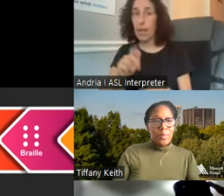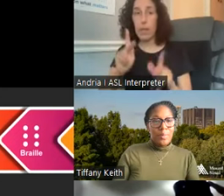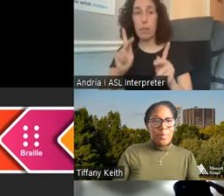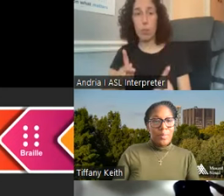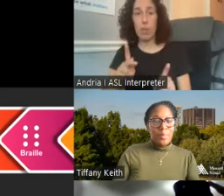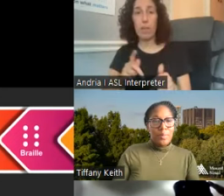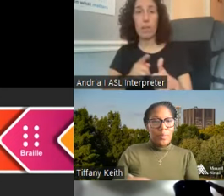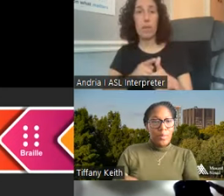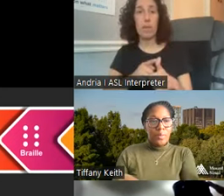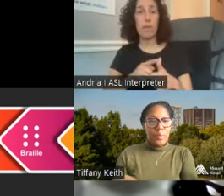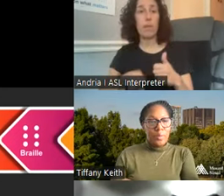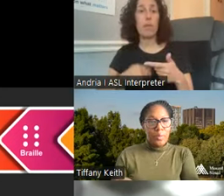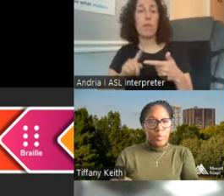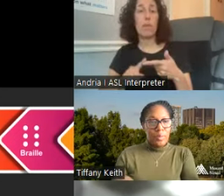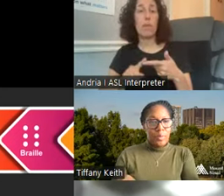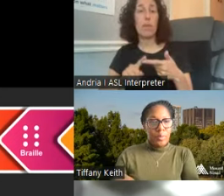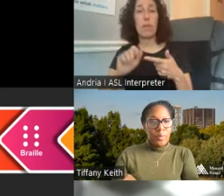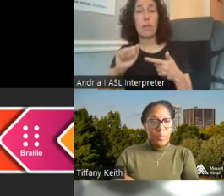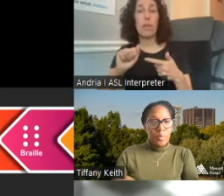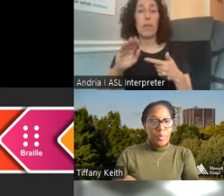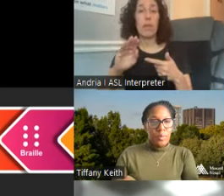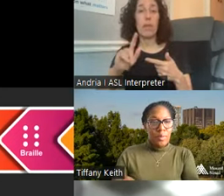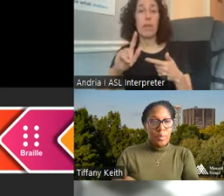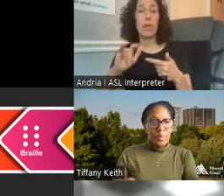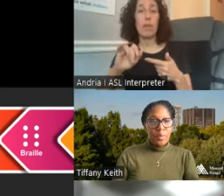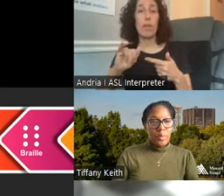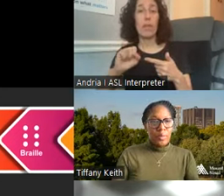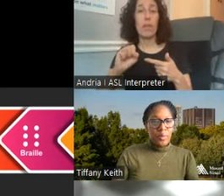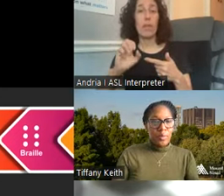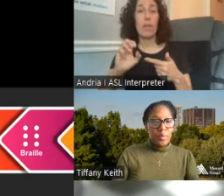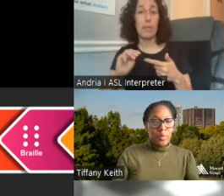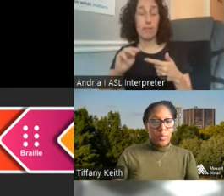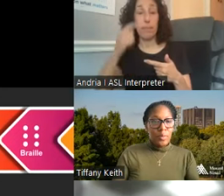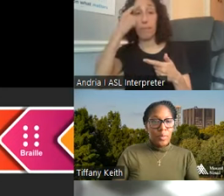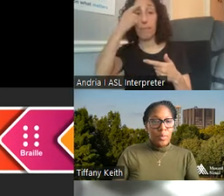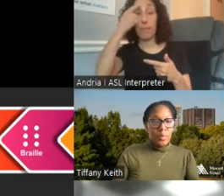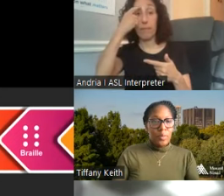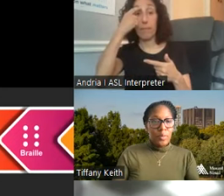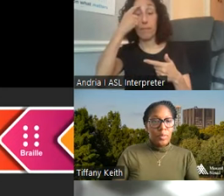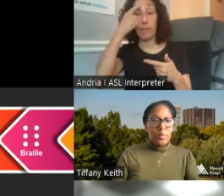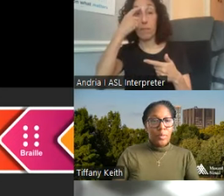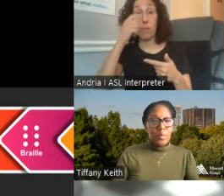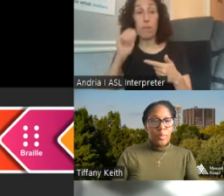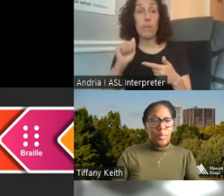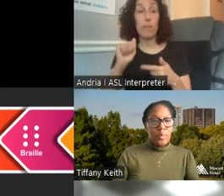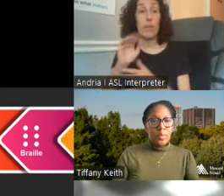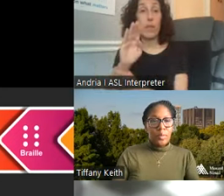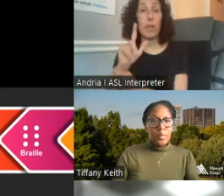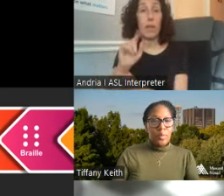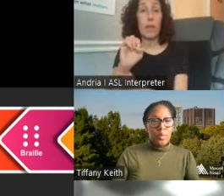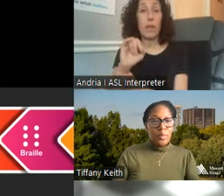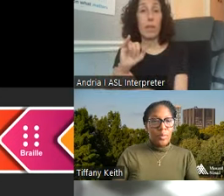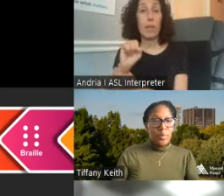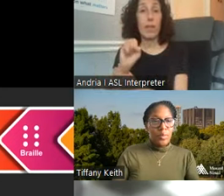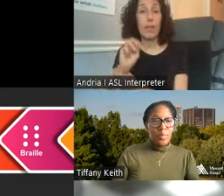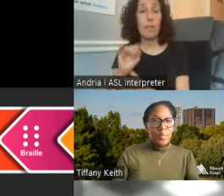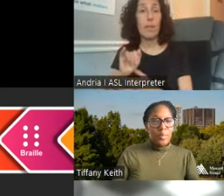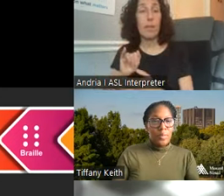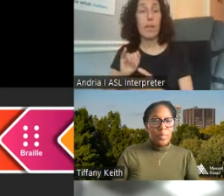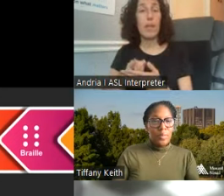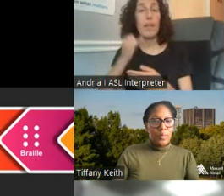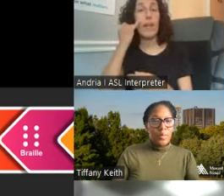the idea, often this comes with language, but it also can be attitudes. It's the idea that a person without